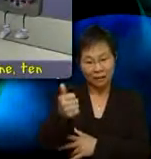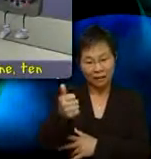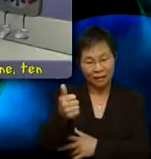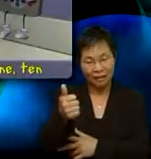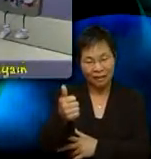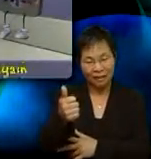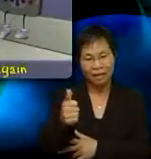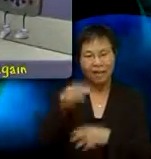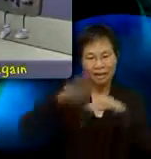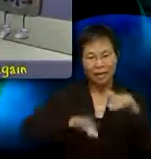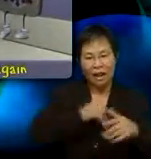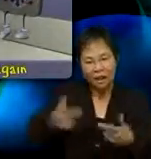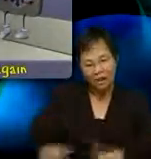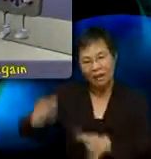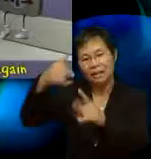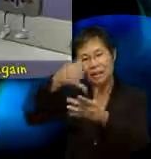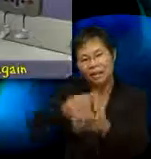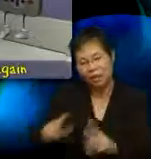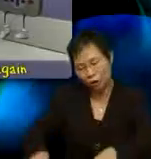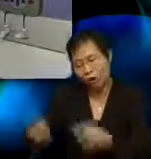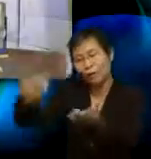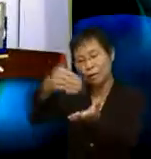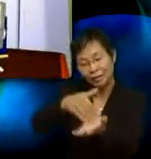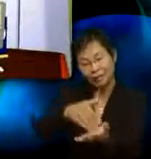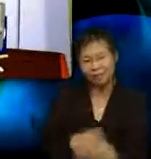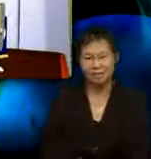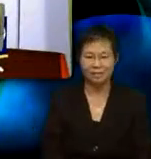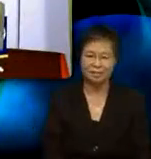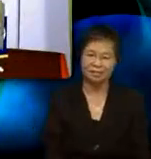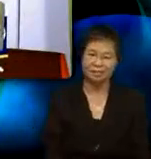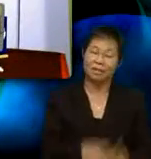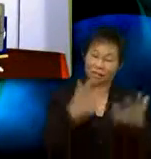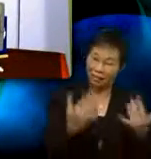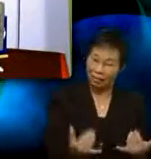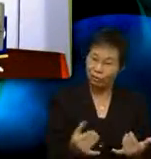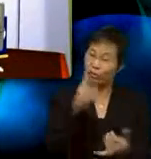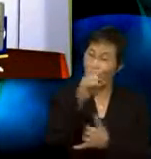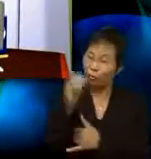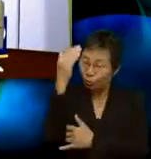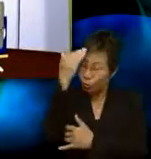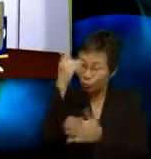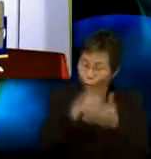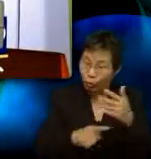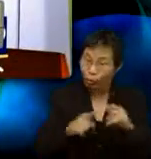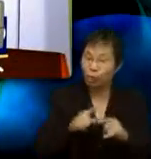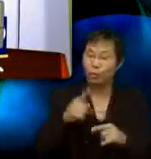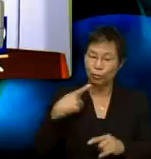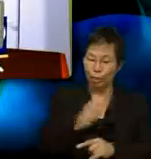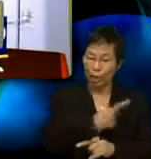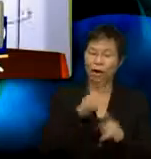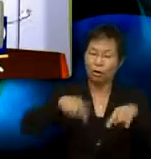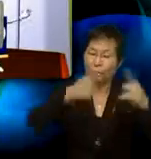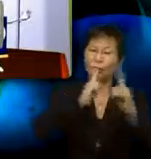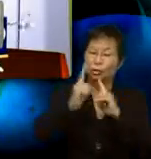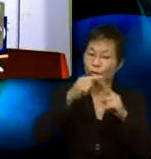10. Then I let it go again. Now, do you know what we are going to talk